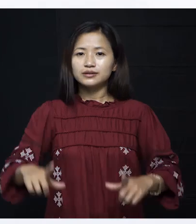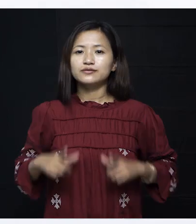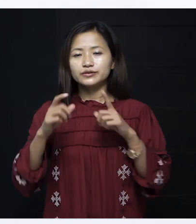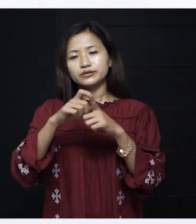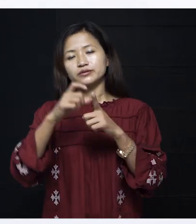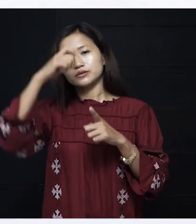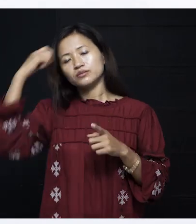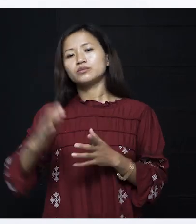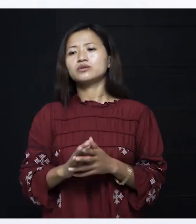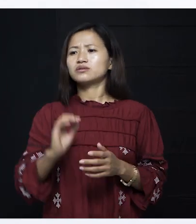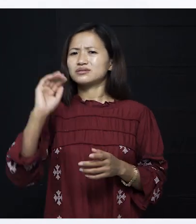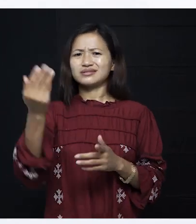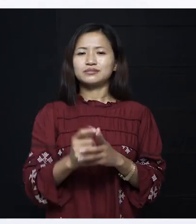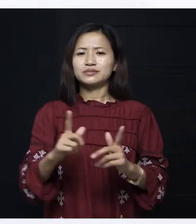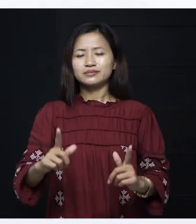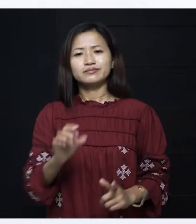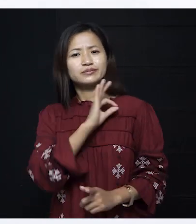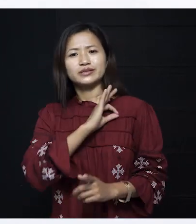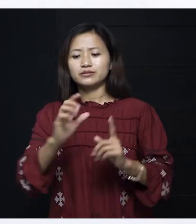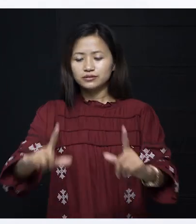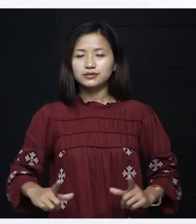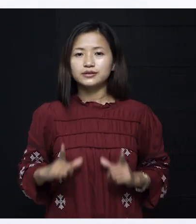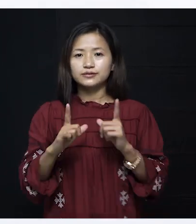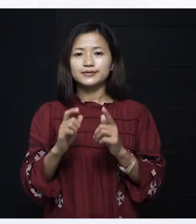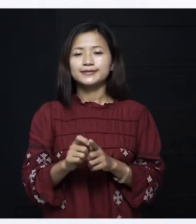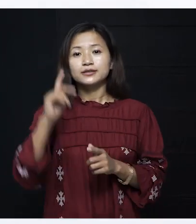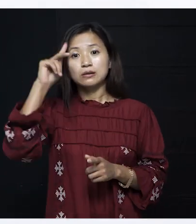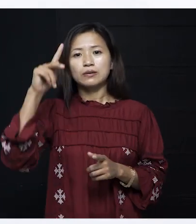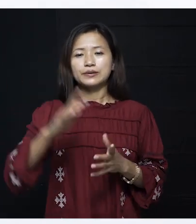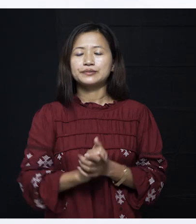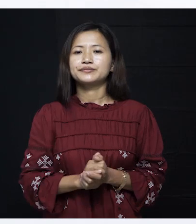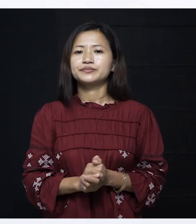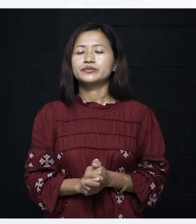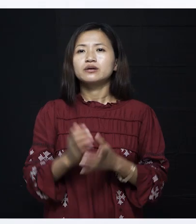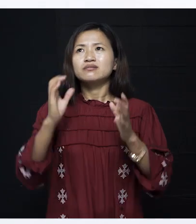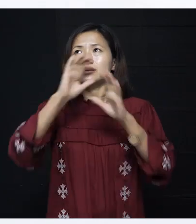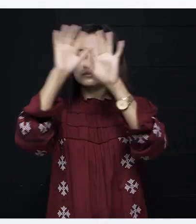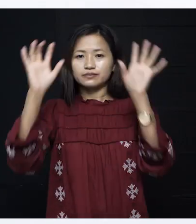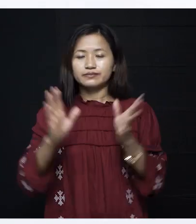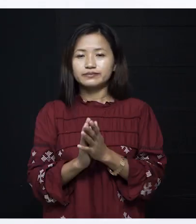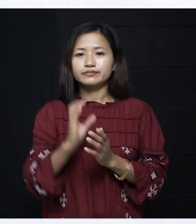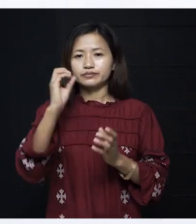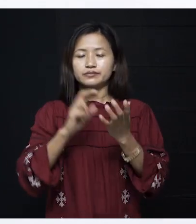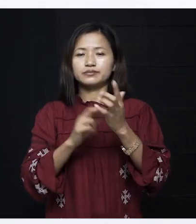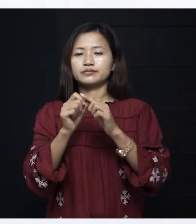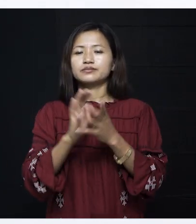live in Kohima. Okay, so it depends on the climatic conditions also. Then